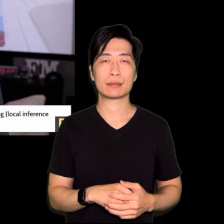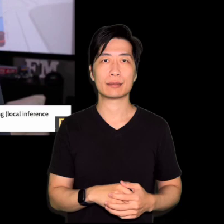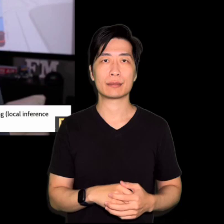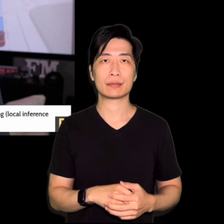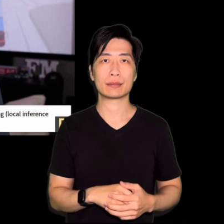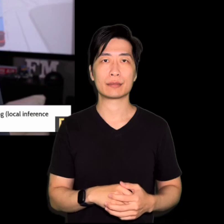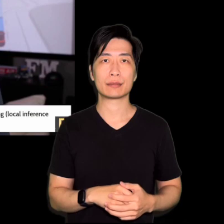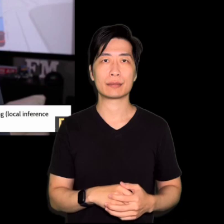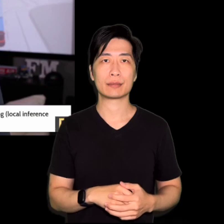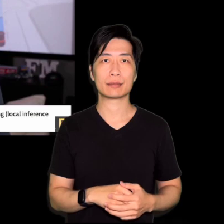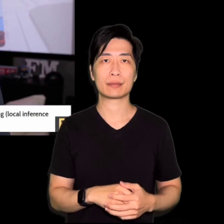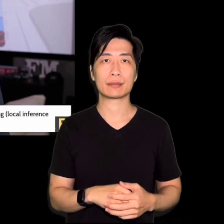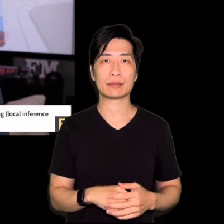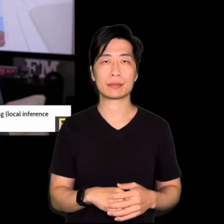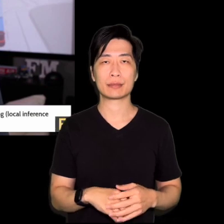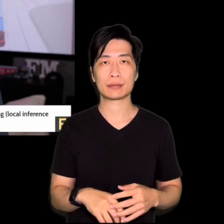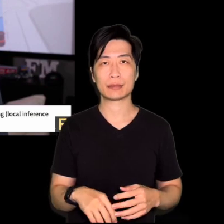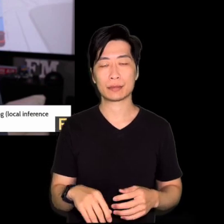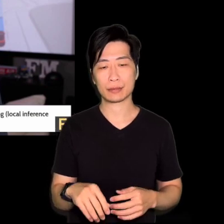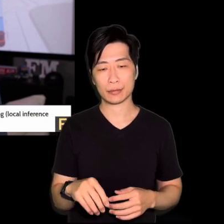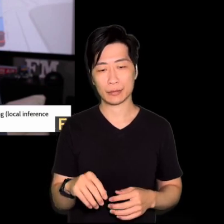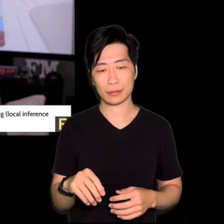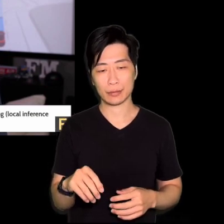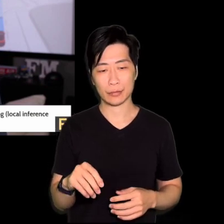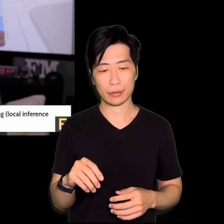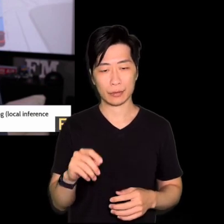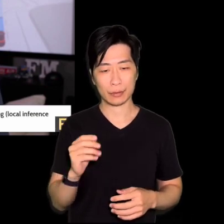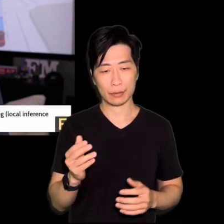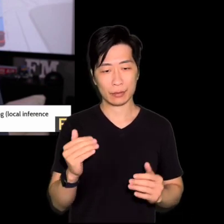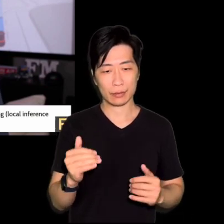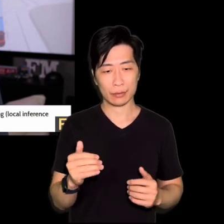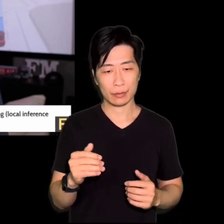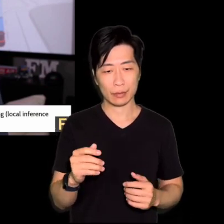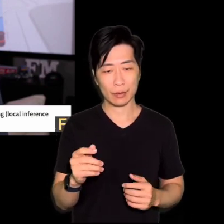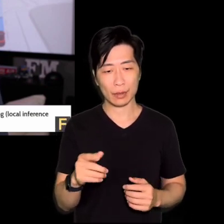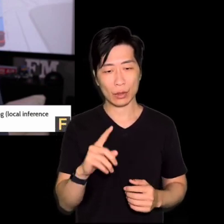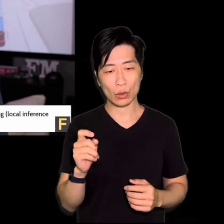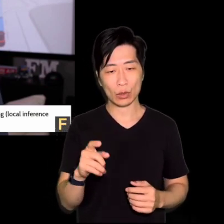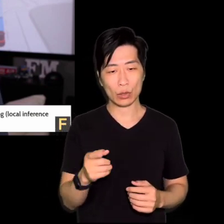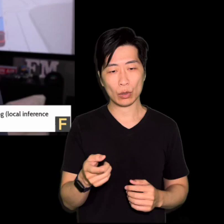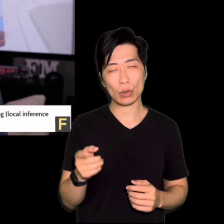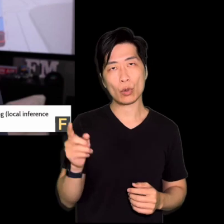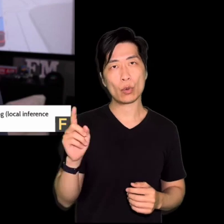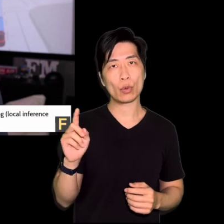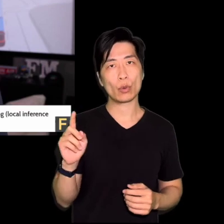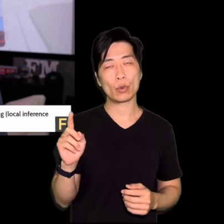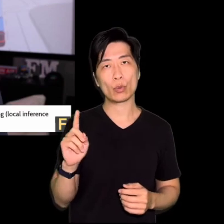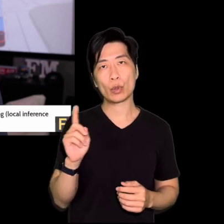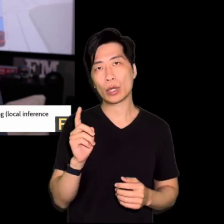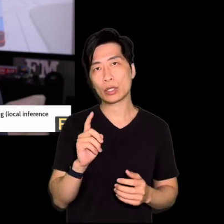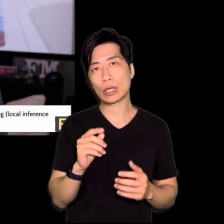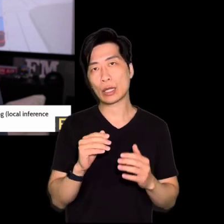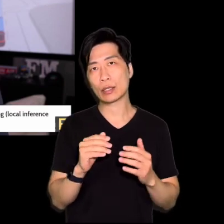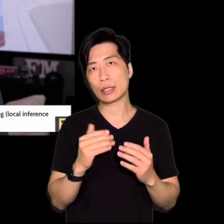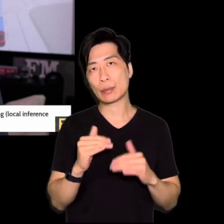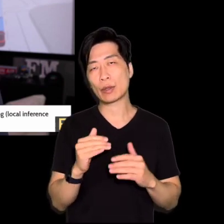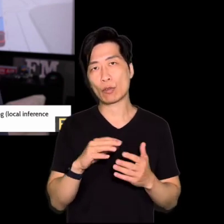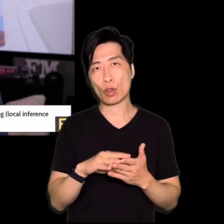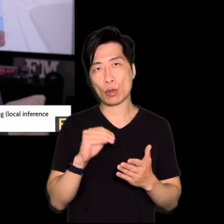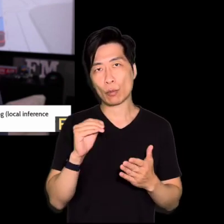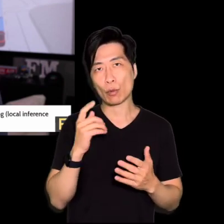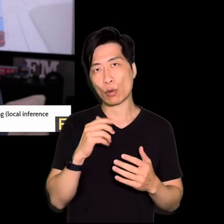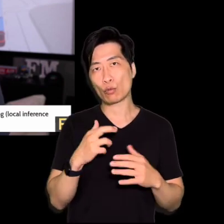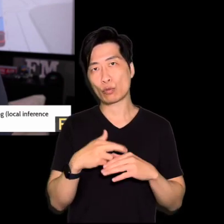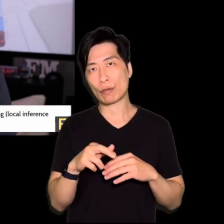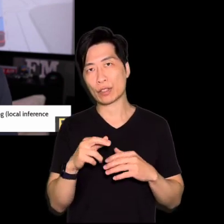Yeah. So from Kratos Slow, question: the challenge will be to understand where is the limit of learning, local